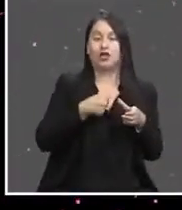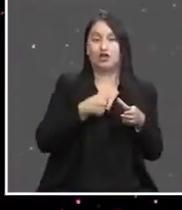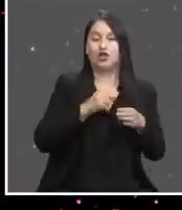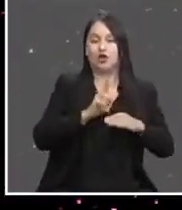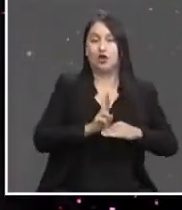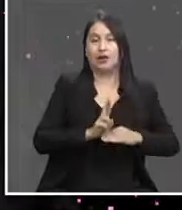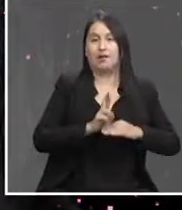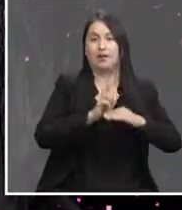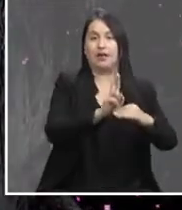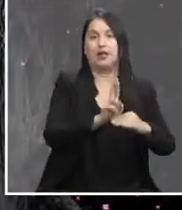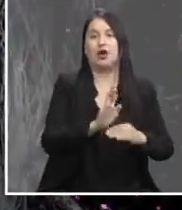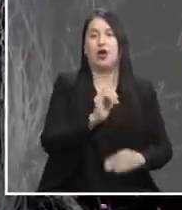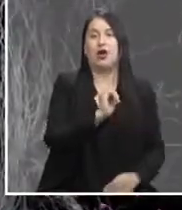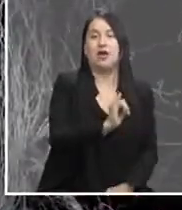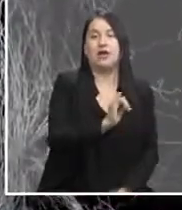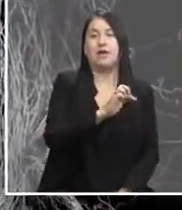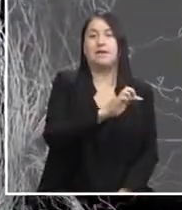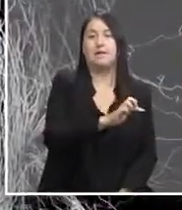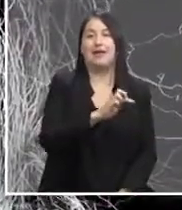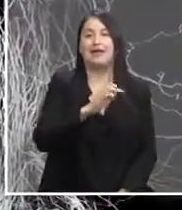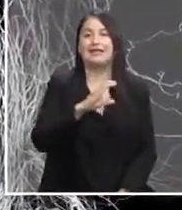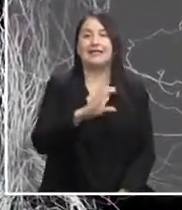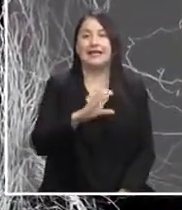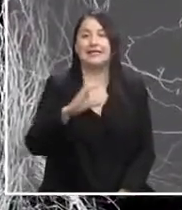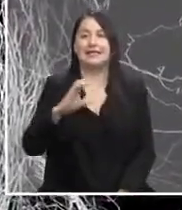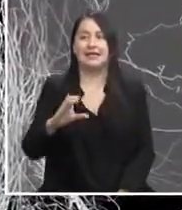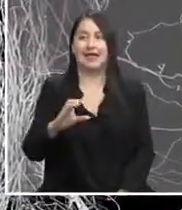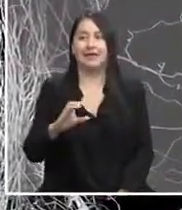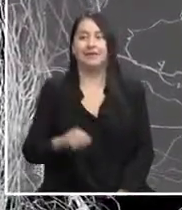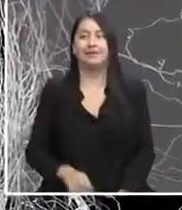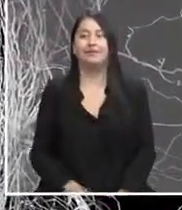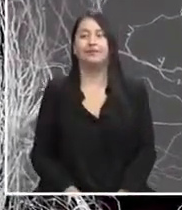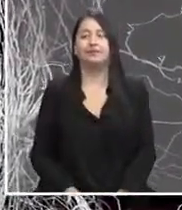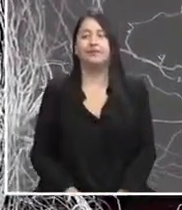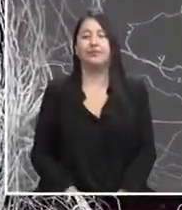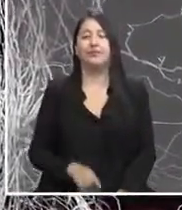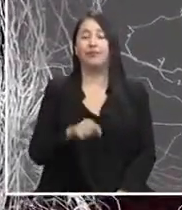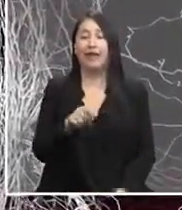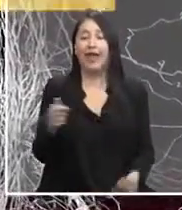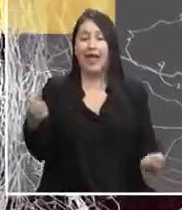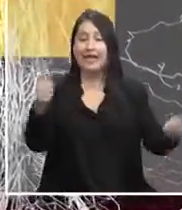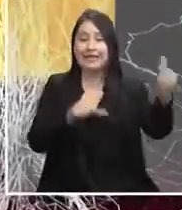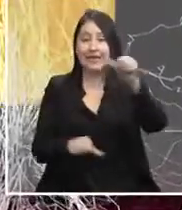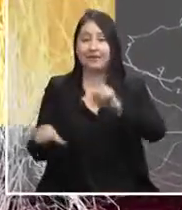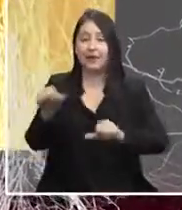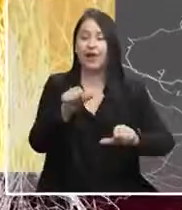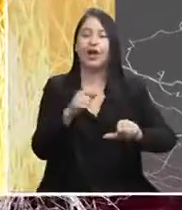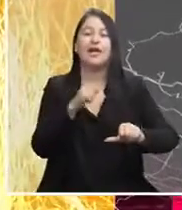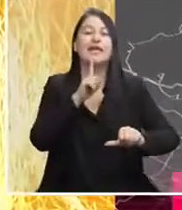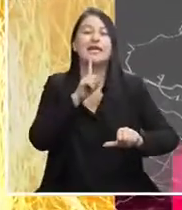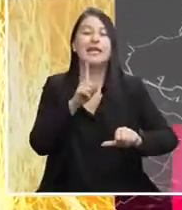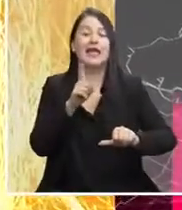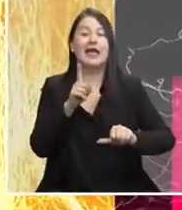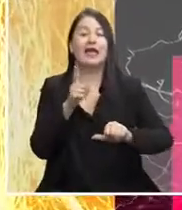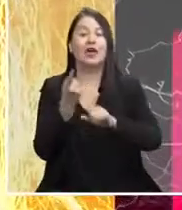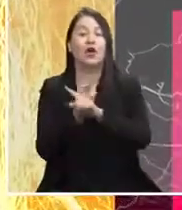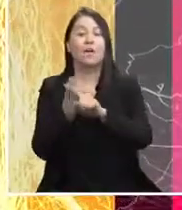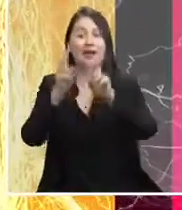at climate change, released the first report that we'll be putting out over the course of that year and this.